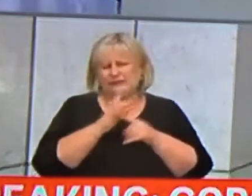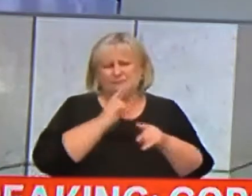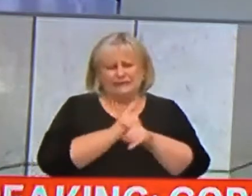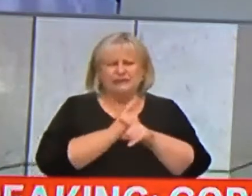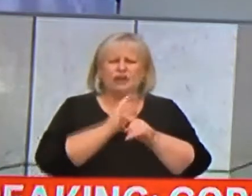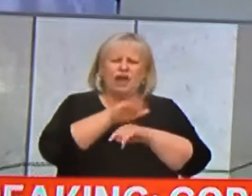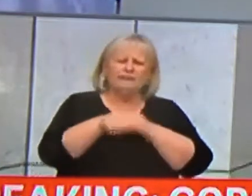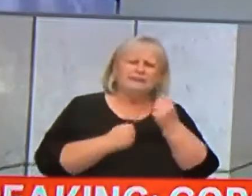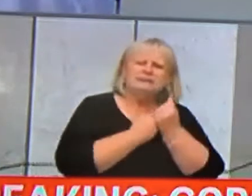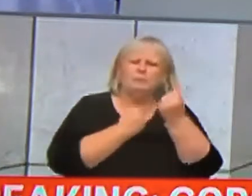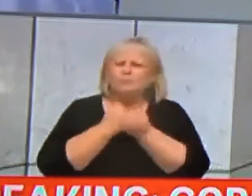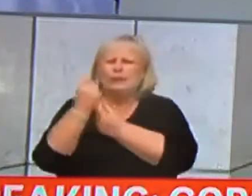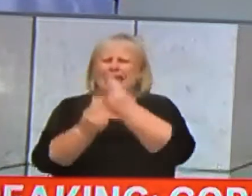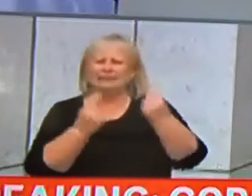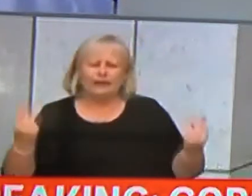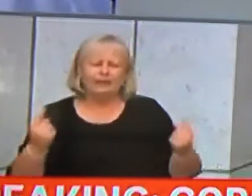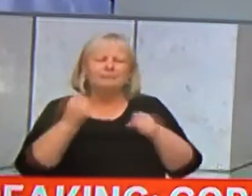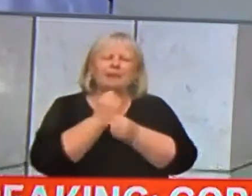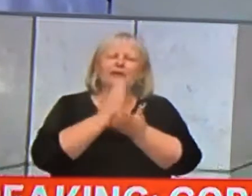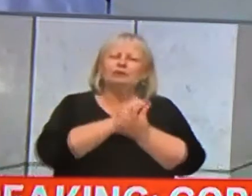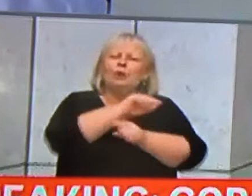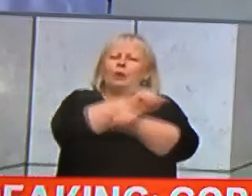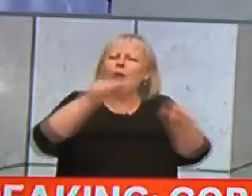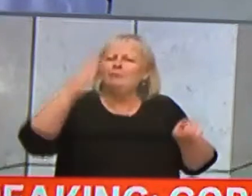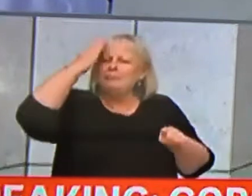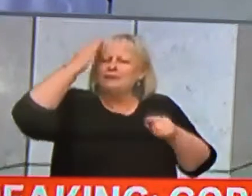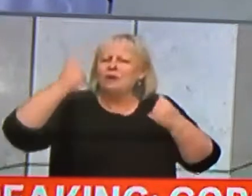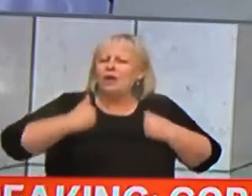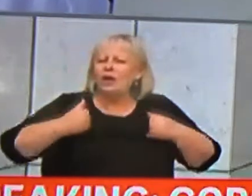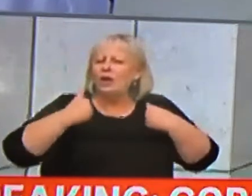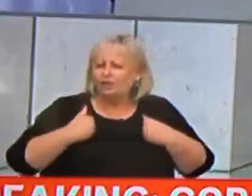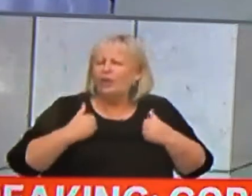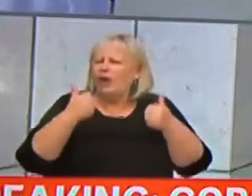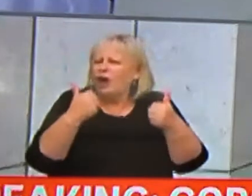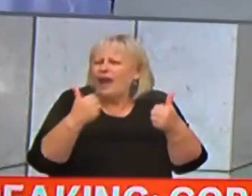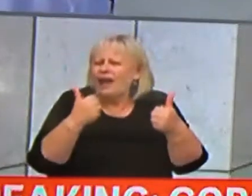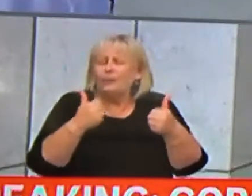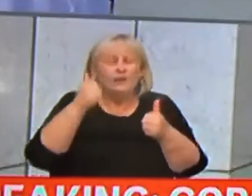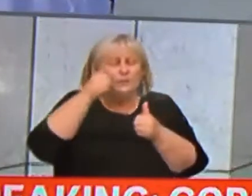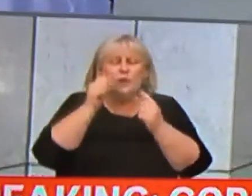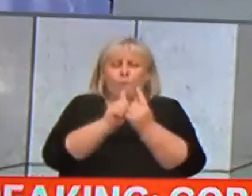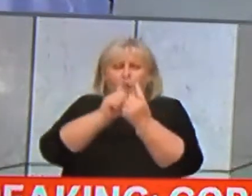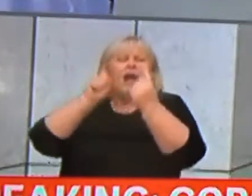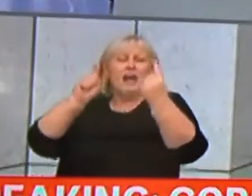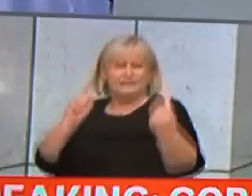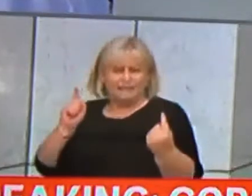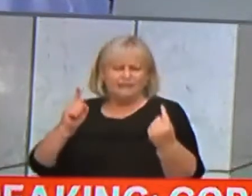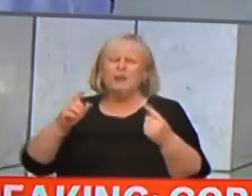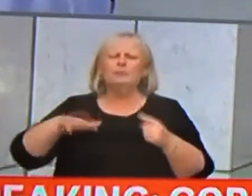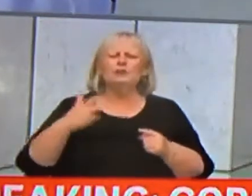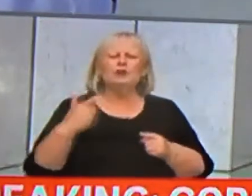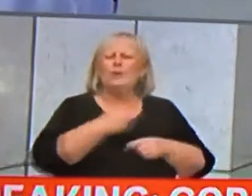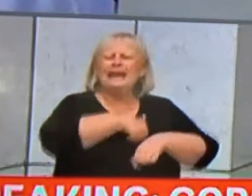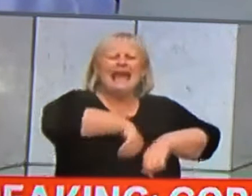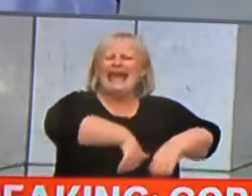each other, supporting each other's mental health, and ensuring that no Australian, even though we have to be isolated, no Australian should have